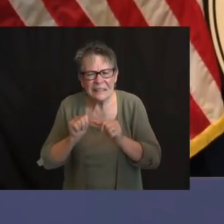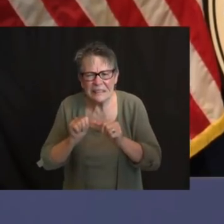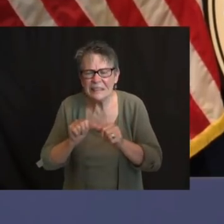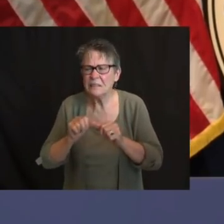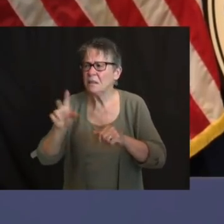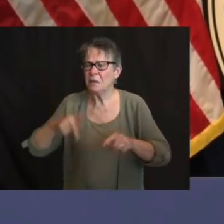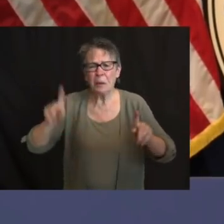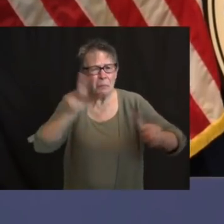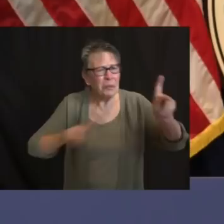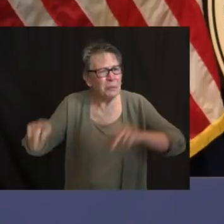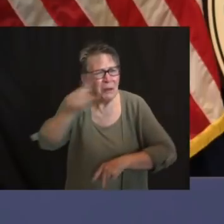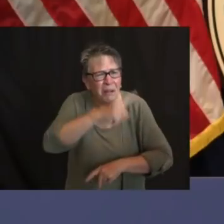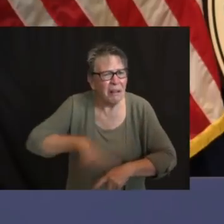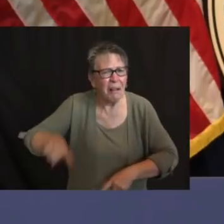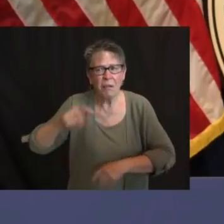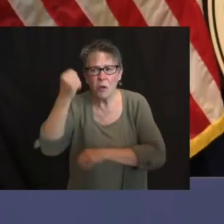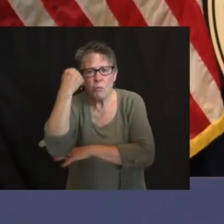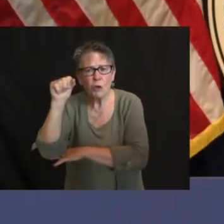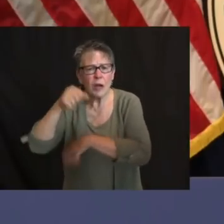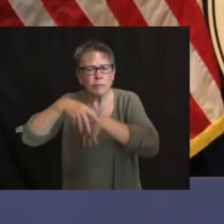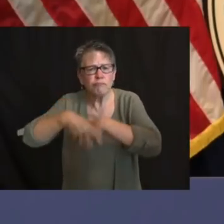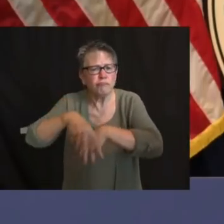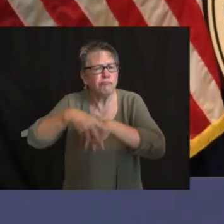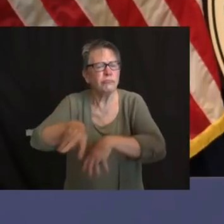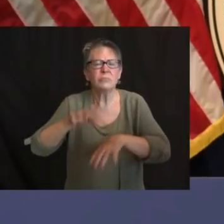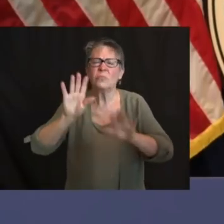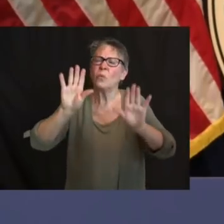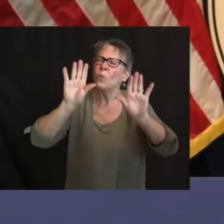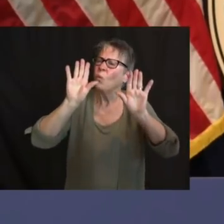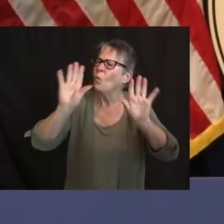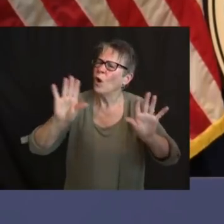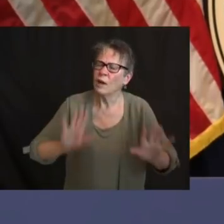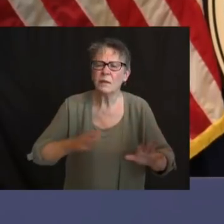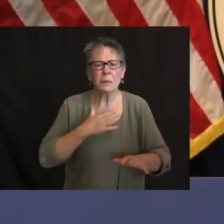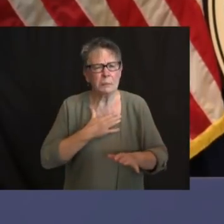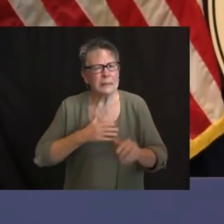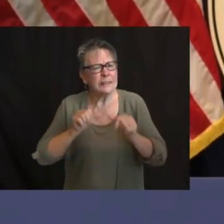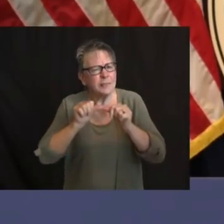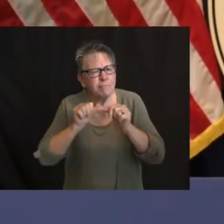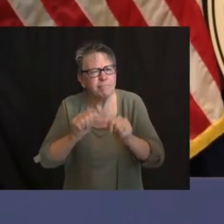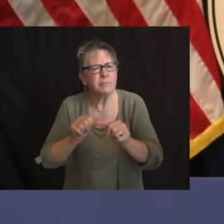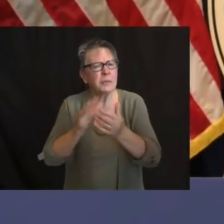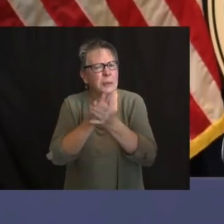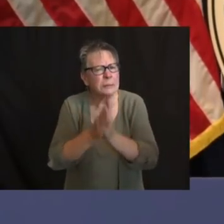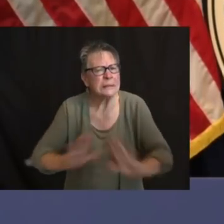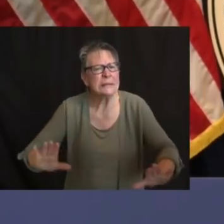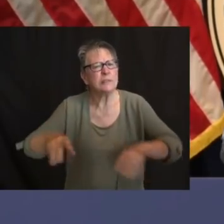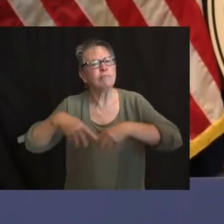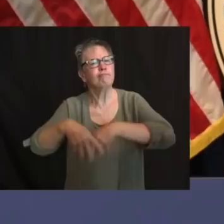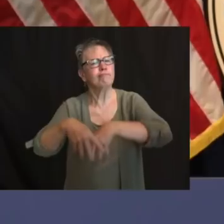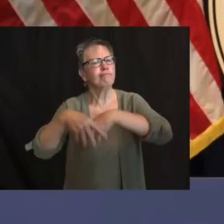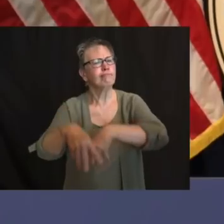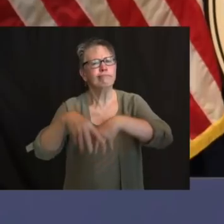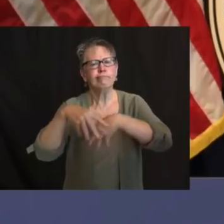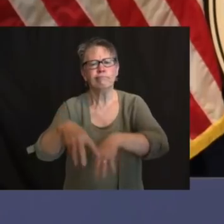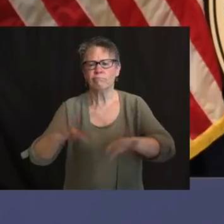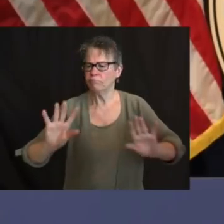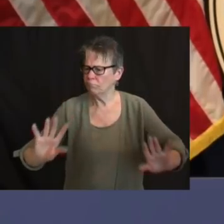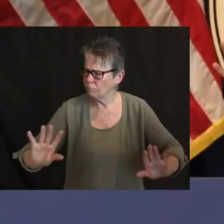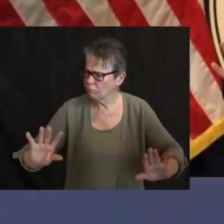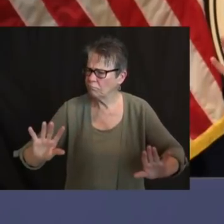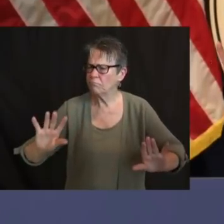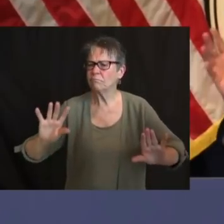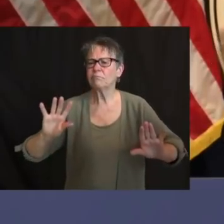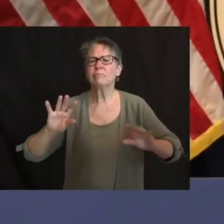have been able to enjoy a little bit of summer here, but please, please stay peaceful and do everything you can. Face covering,